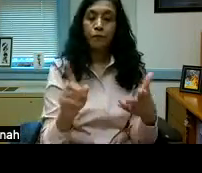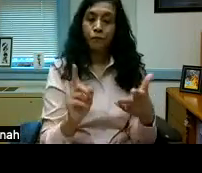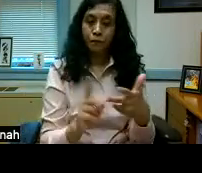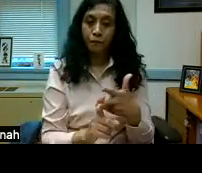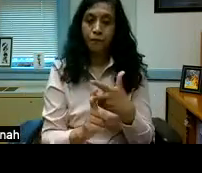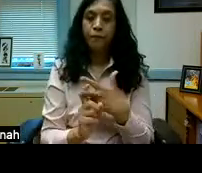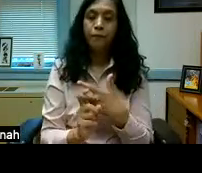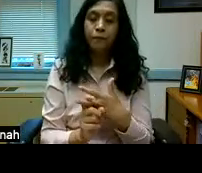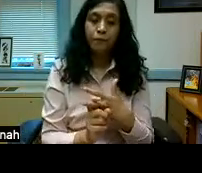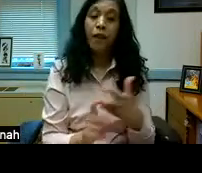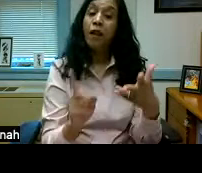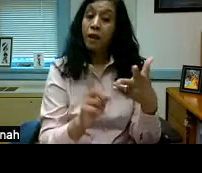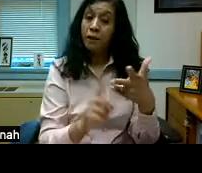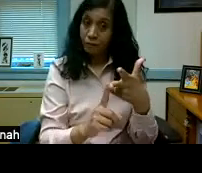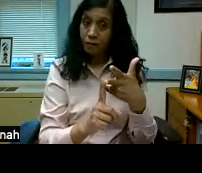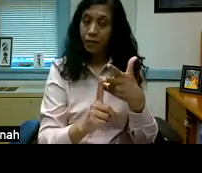the needs assessment.